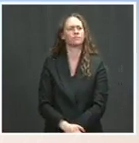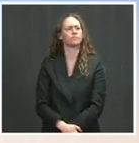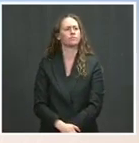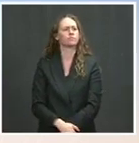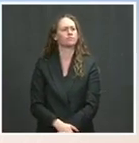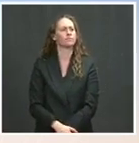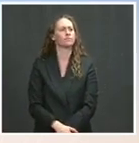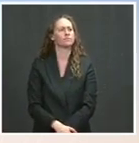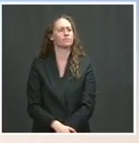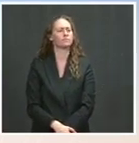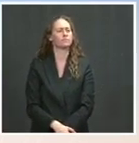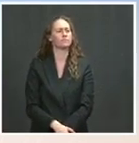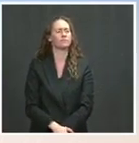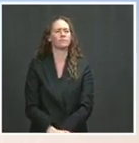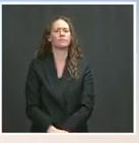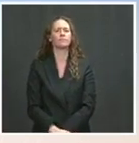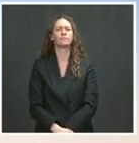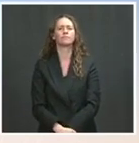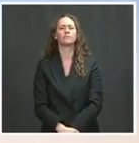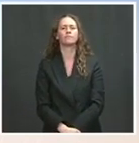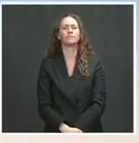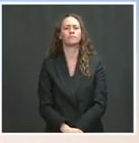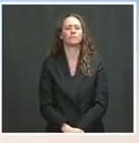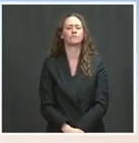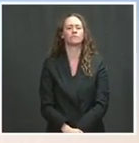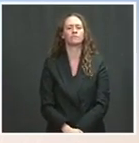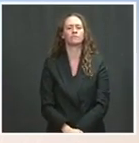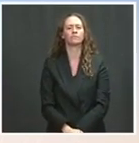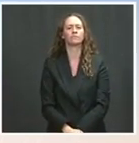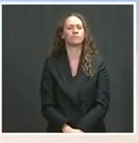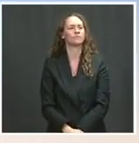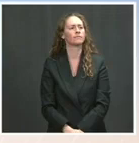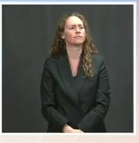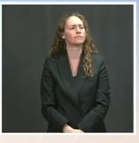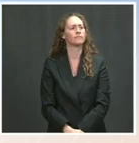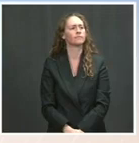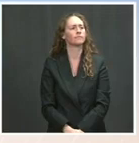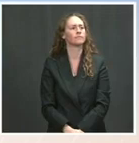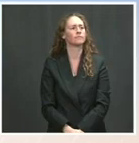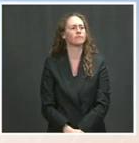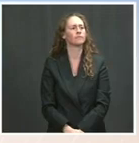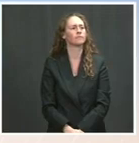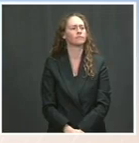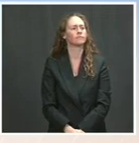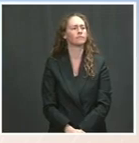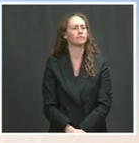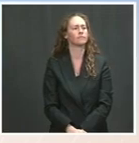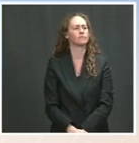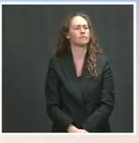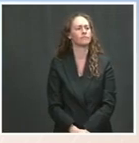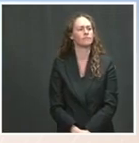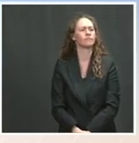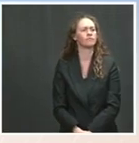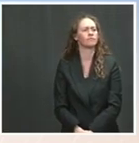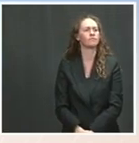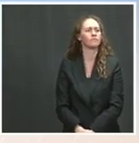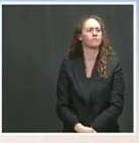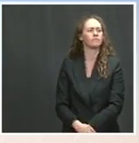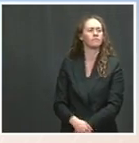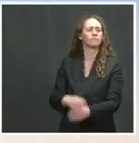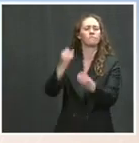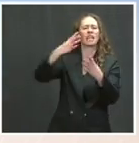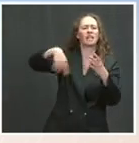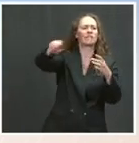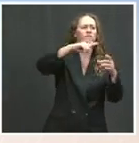the largest national nurses union is saying that the CDC guidelines on masks is putting frontline workers and especially people